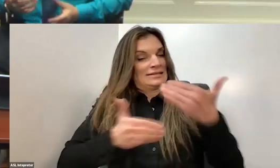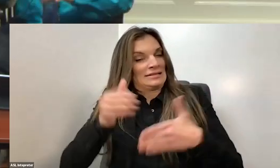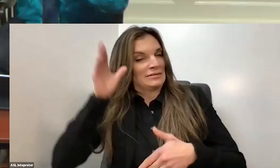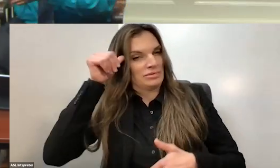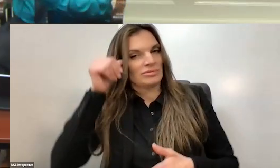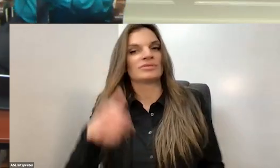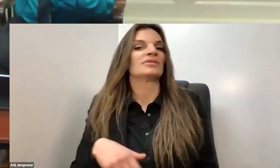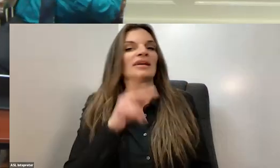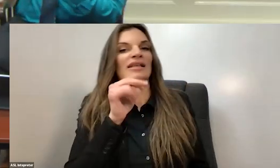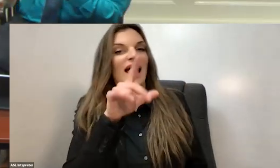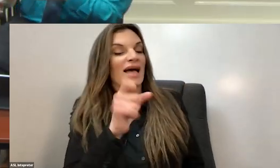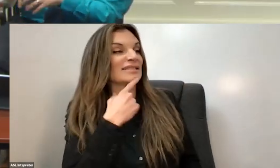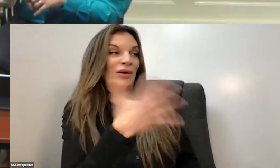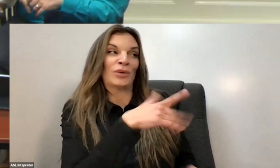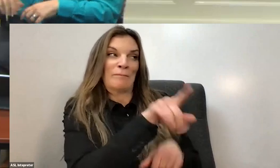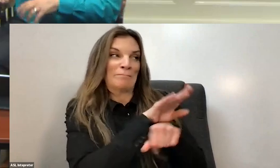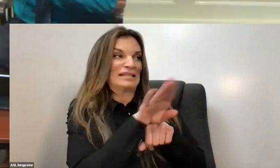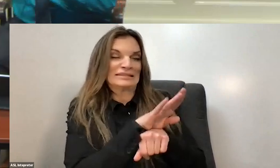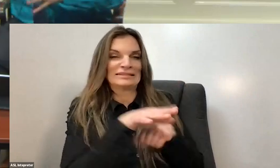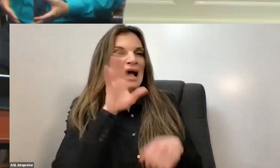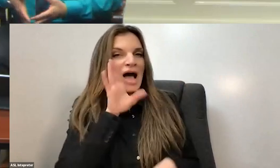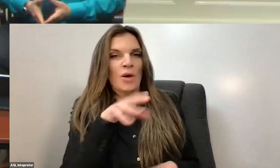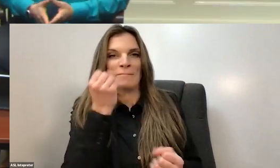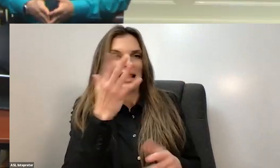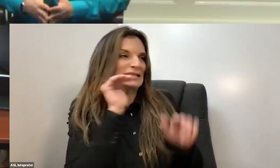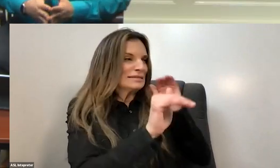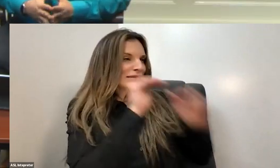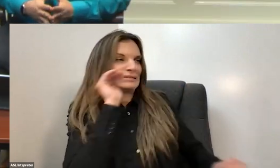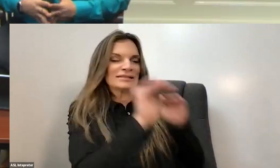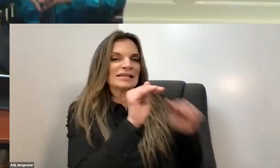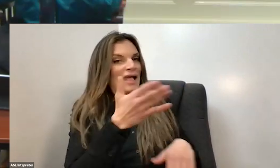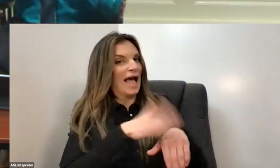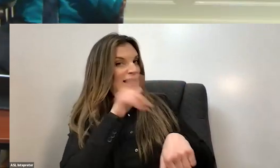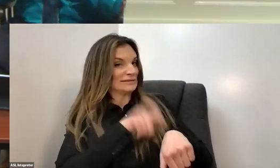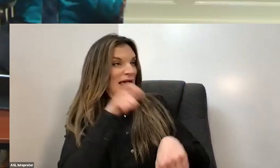on your time. We're thrilled you're here today. We're totally on time.